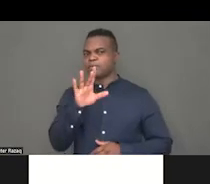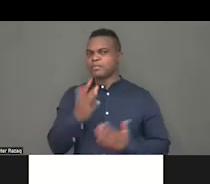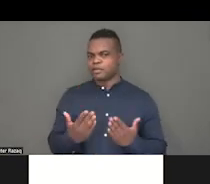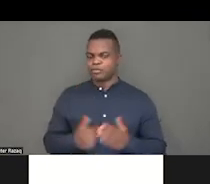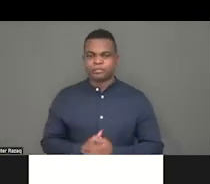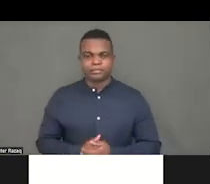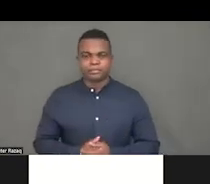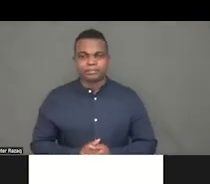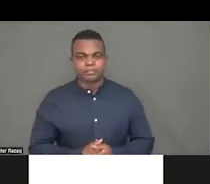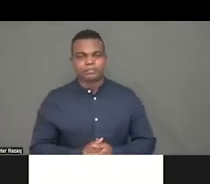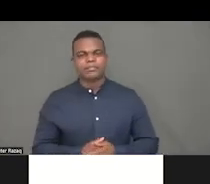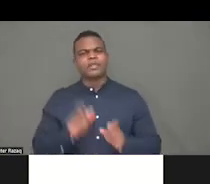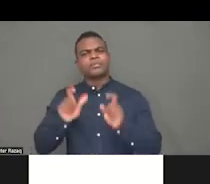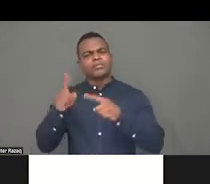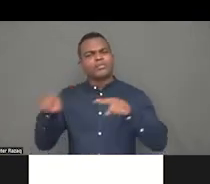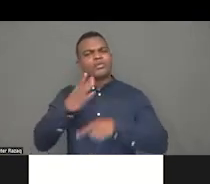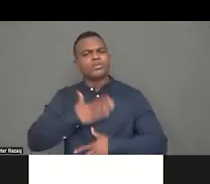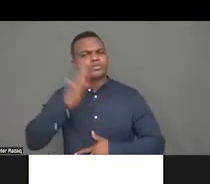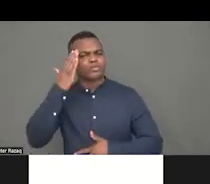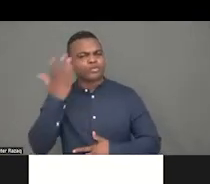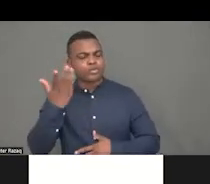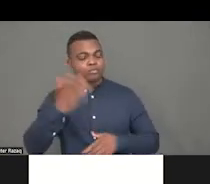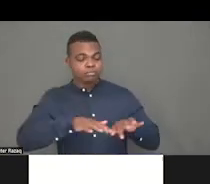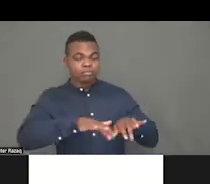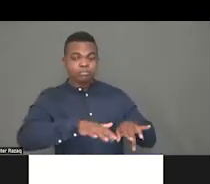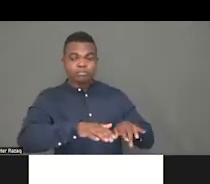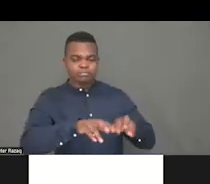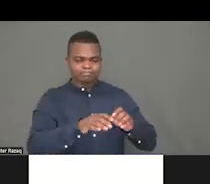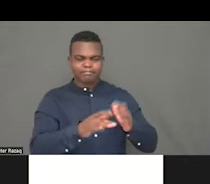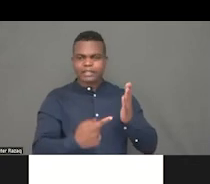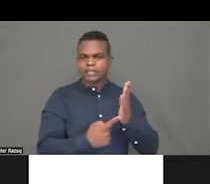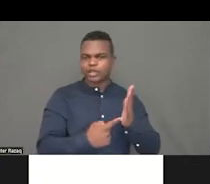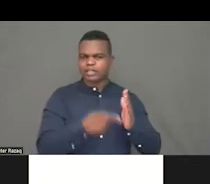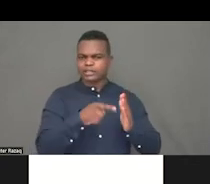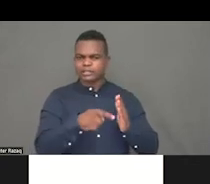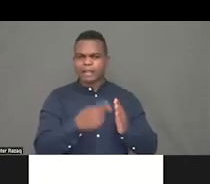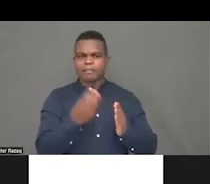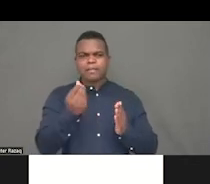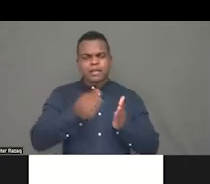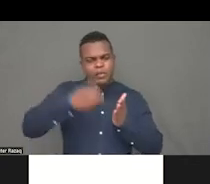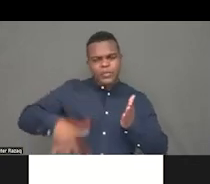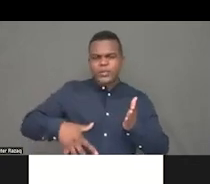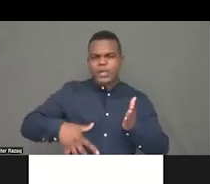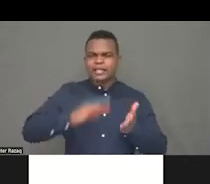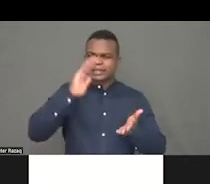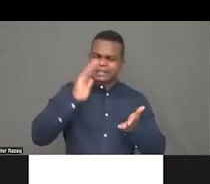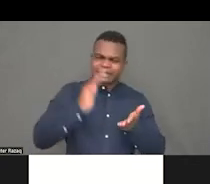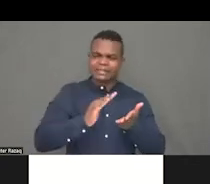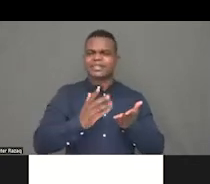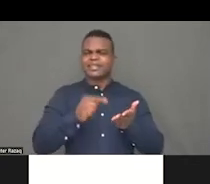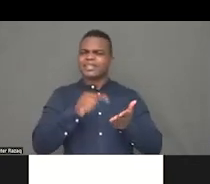we provide ICT in a context where there's limited resources, limited